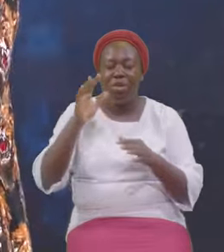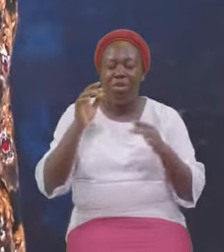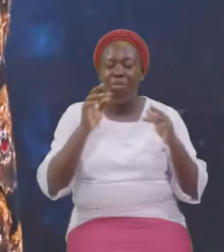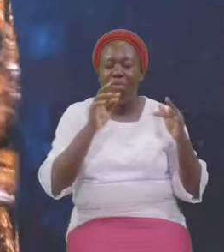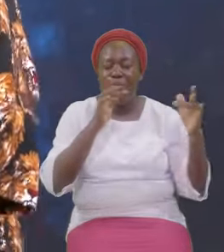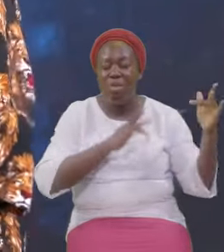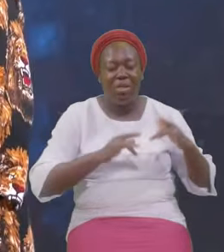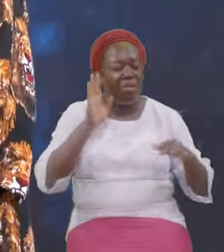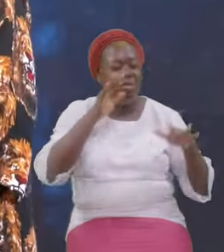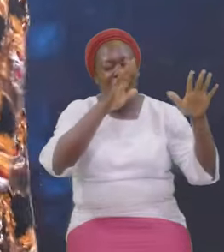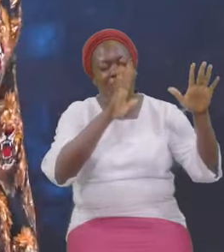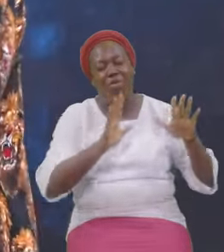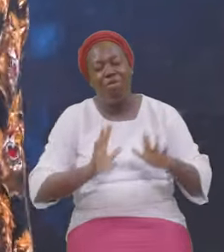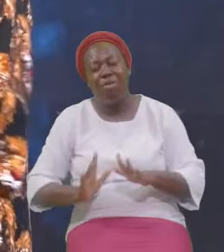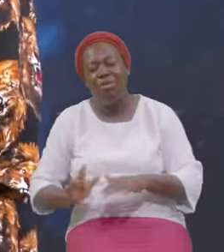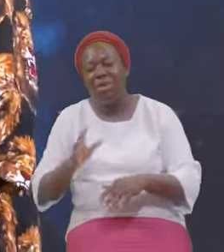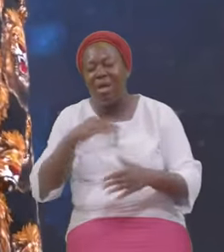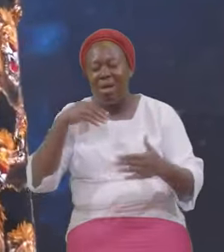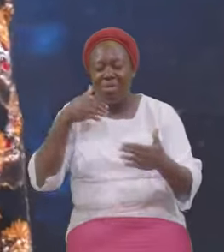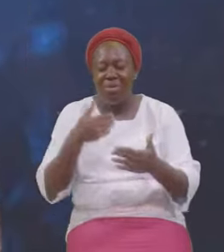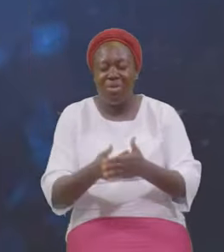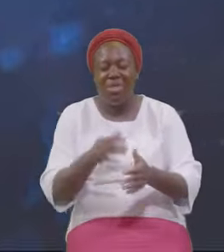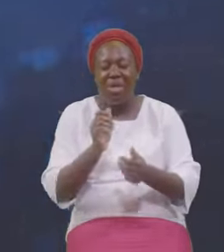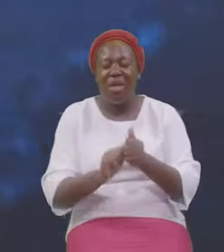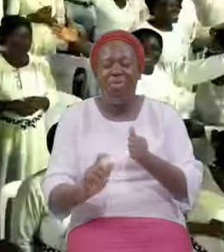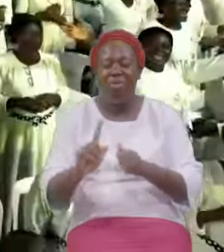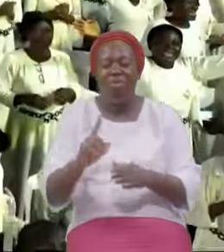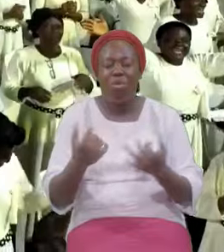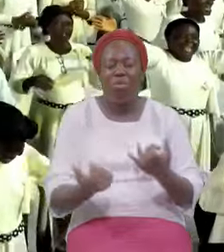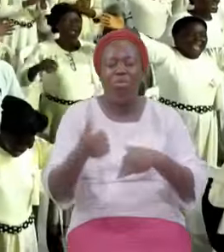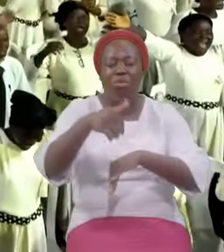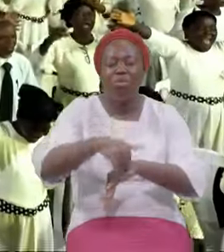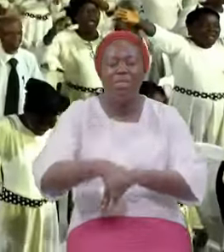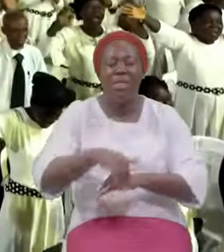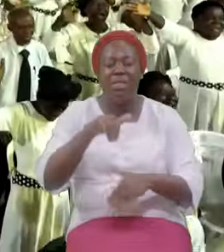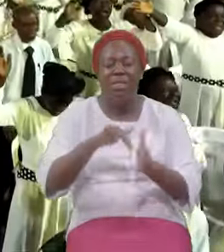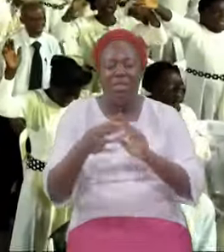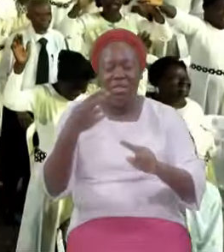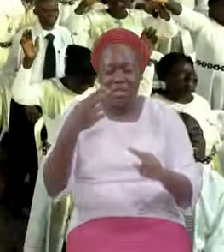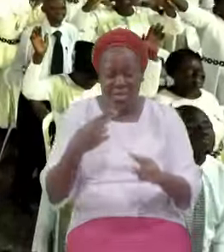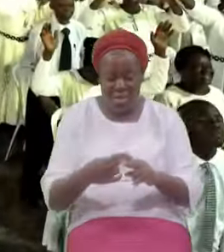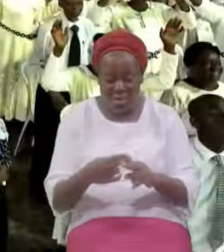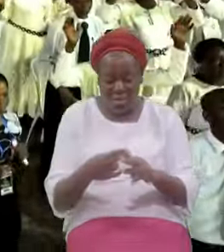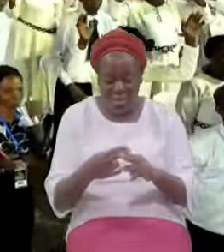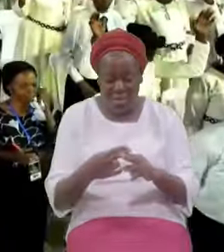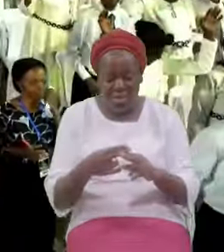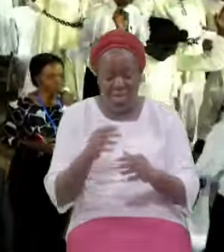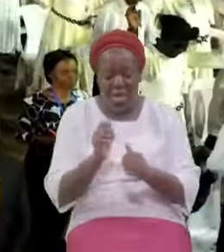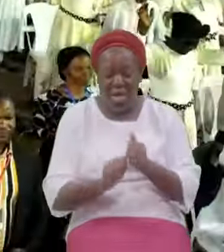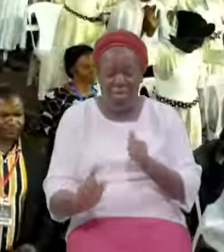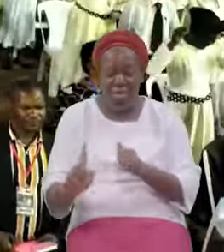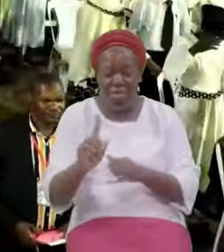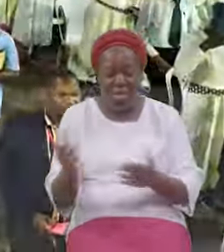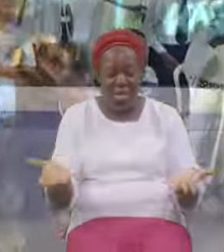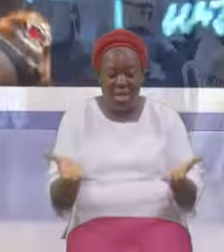and reach everyone tonight in Jesus' name. Everyone here,